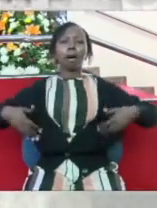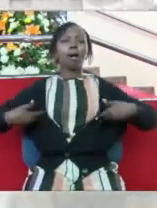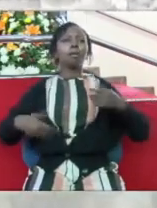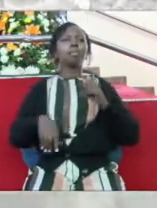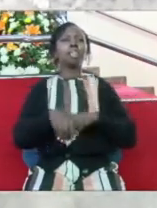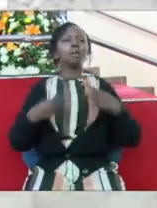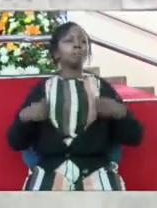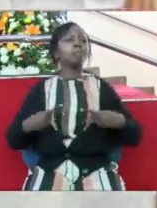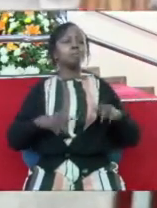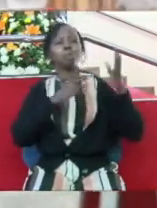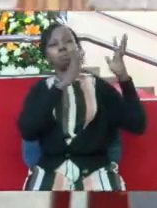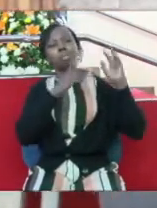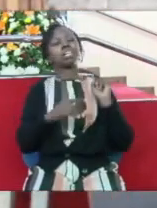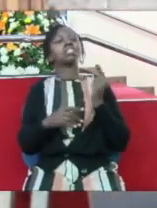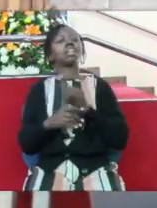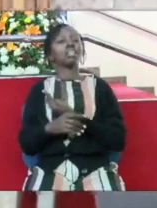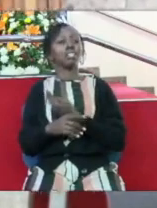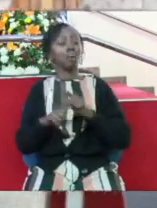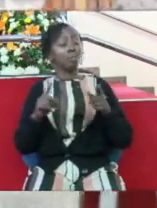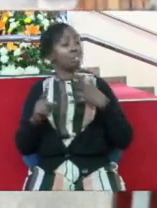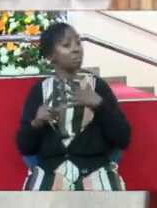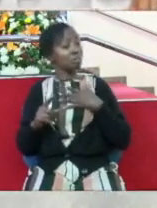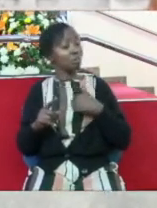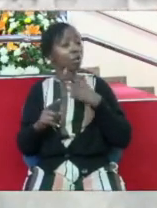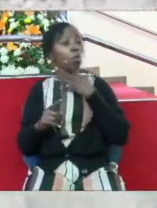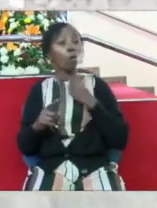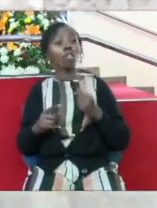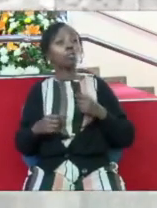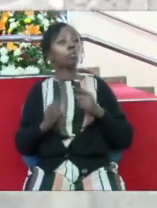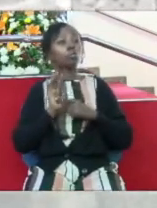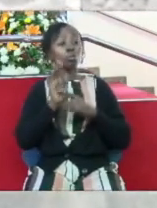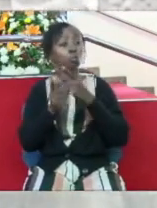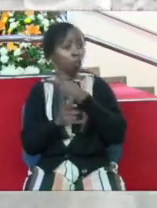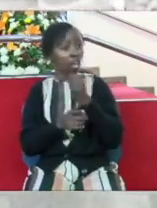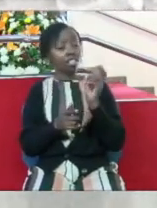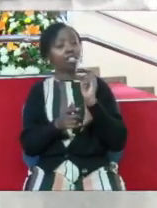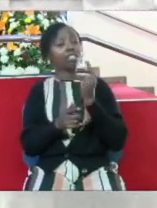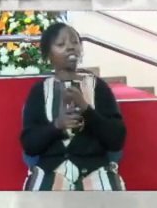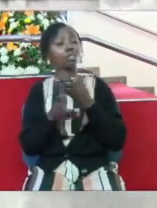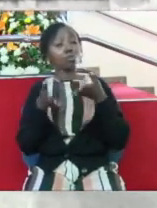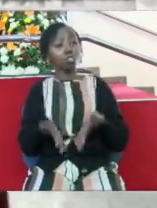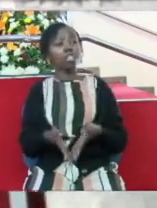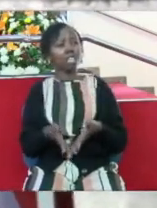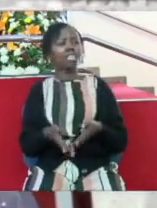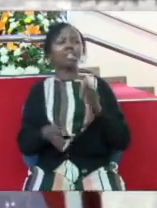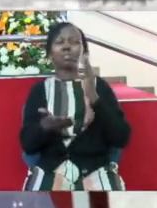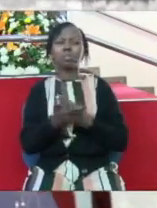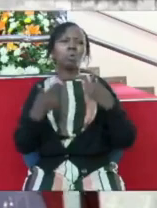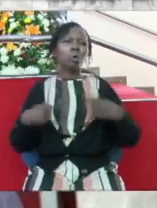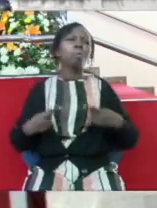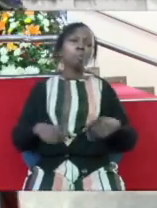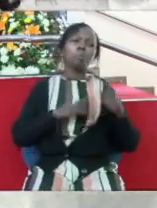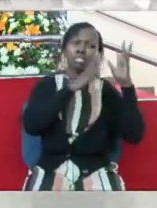of applause. Tunafurahia watu wanapotupigia makofi. But I want to bring it to us today. Lakini wacha niwaambie siku ya leo. That people can be giving you a round of